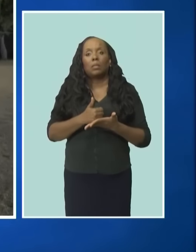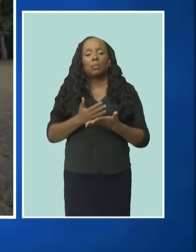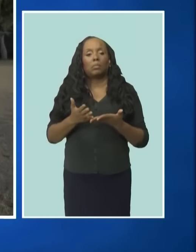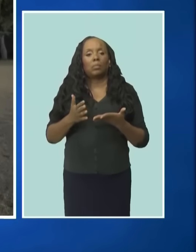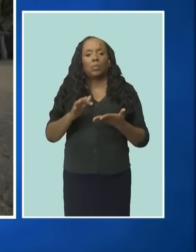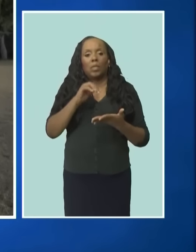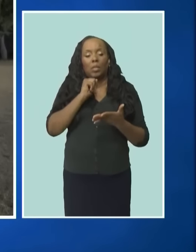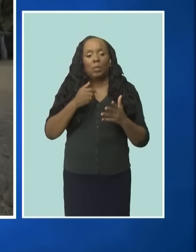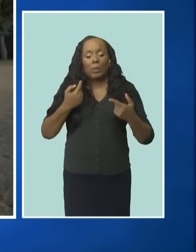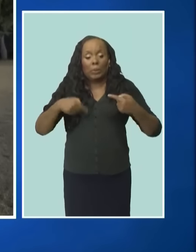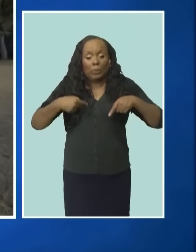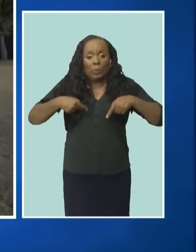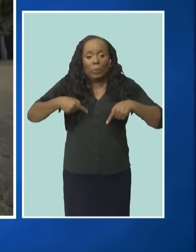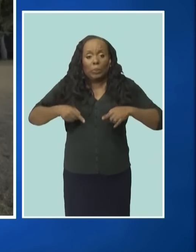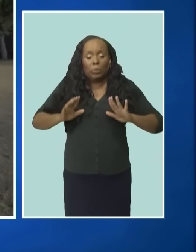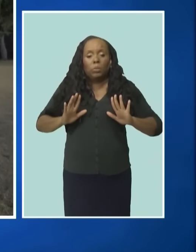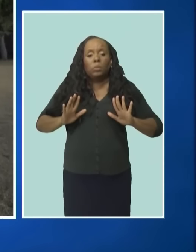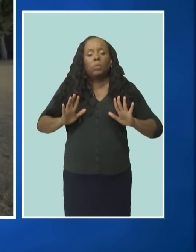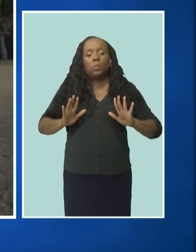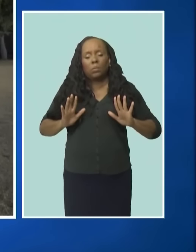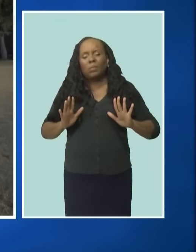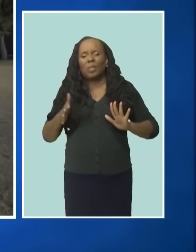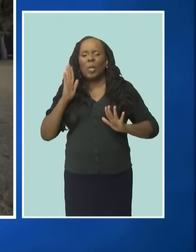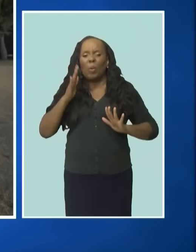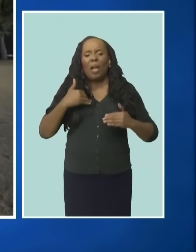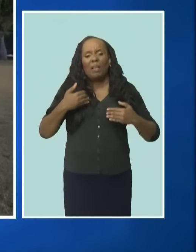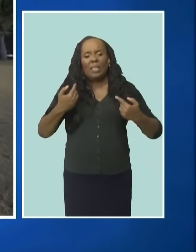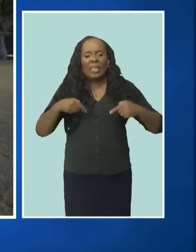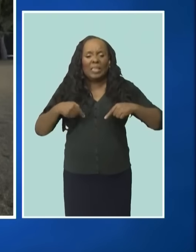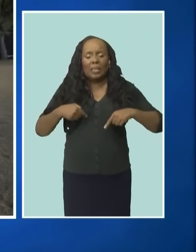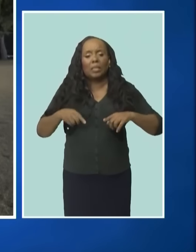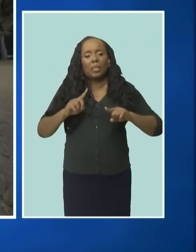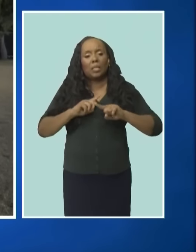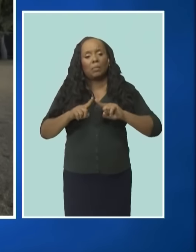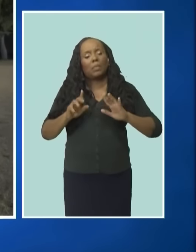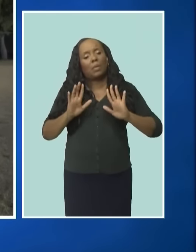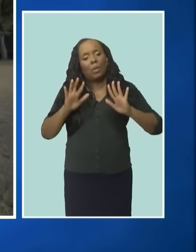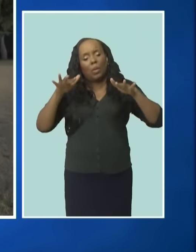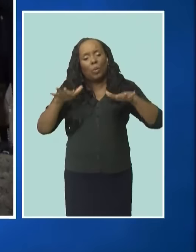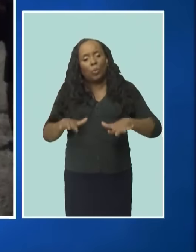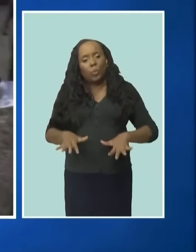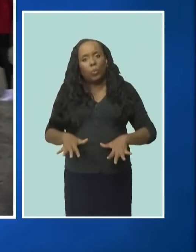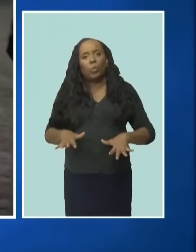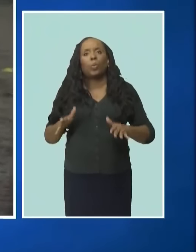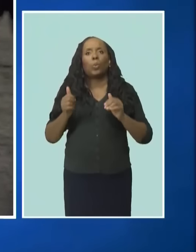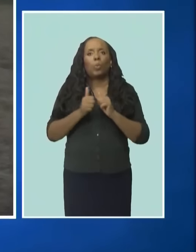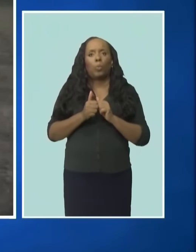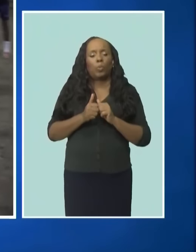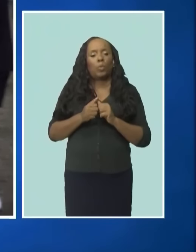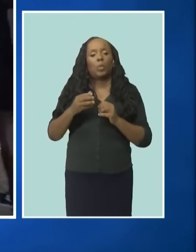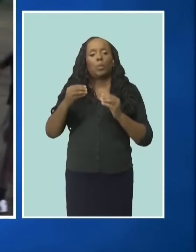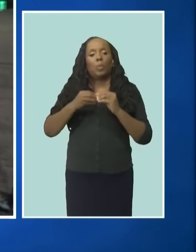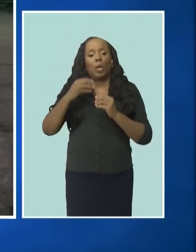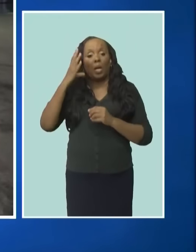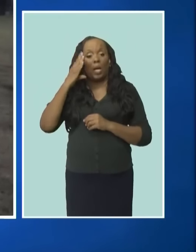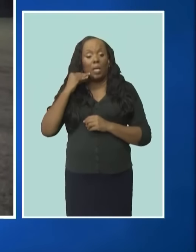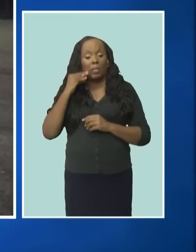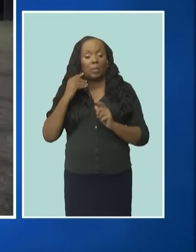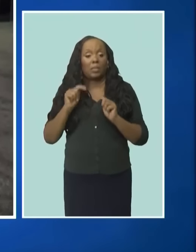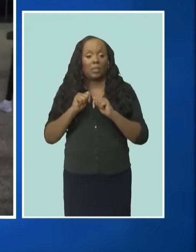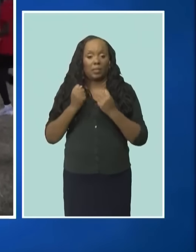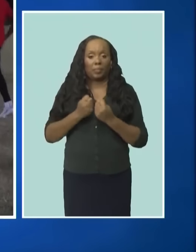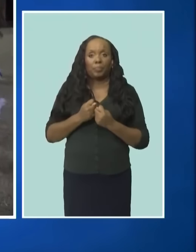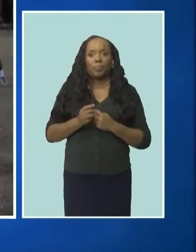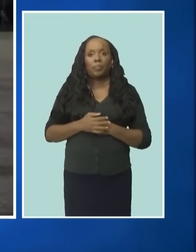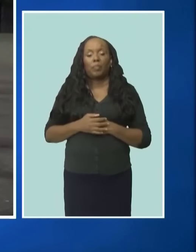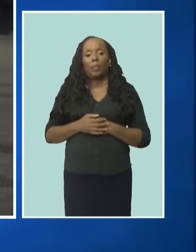nerves that are inevitable when they go up against the more experienced teams. Defender Kamar Porter said the boys